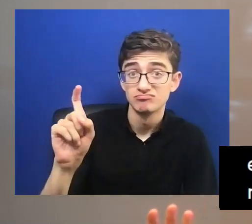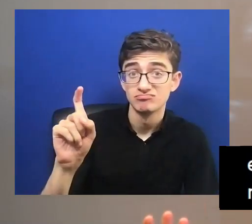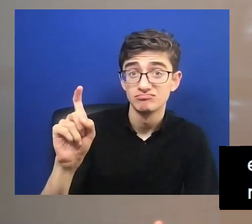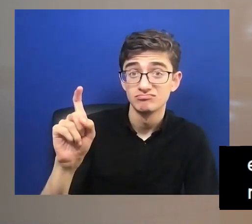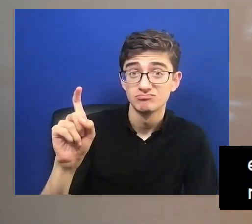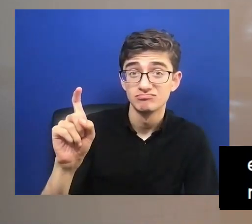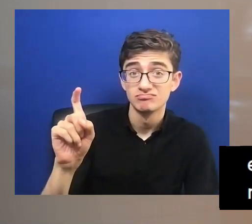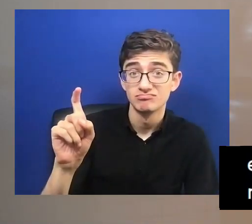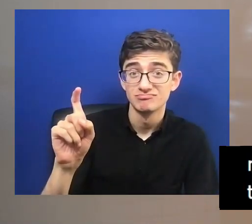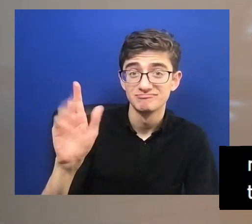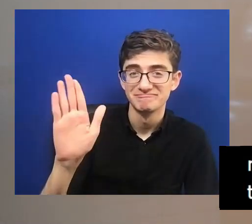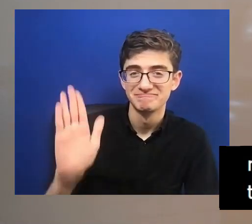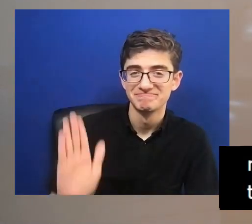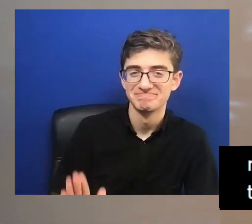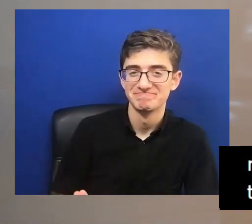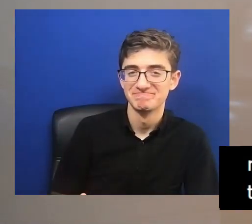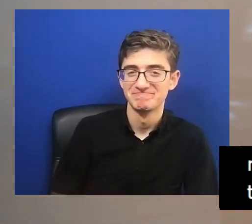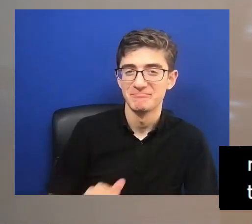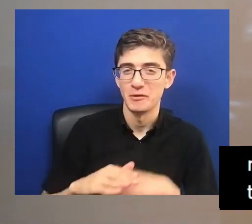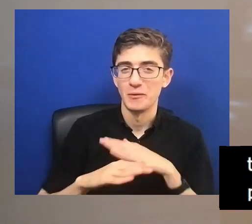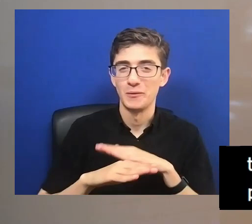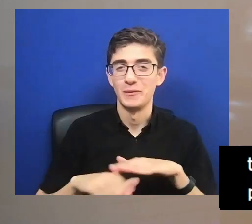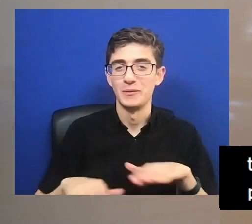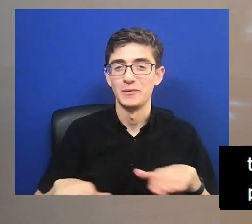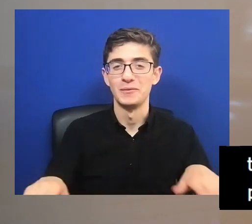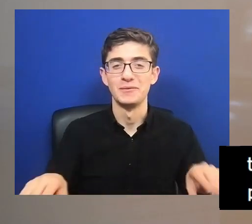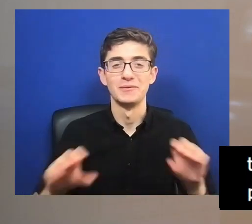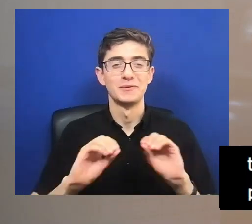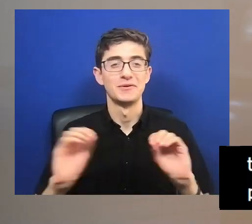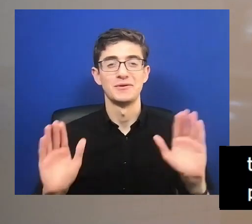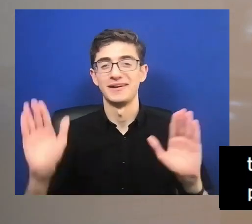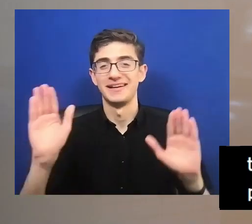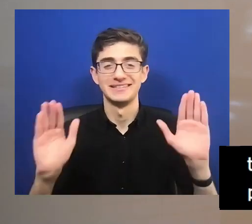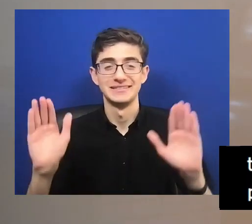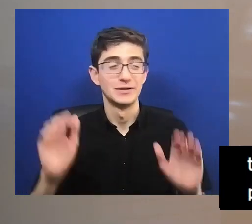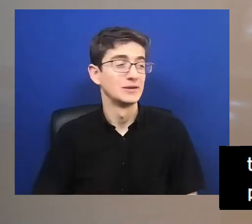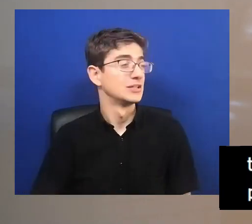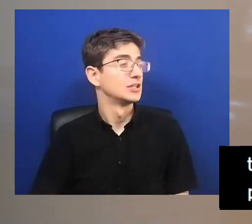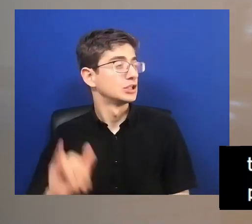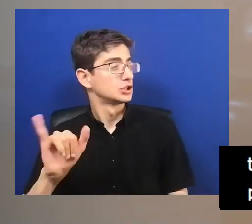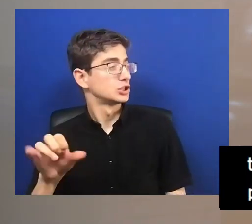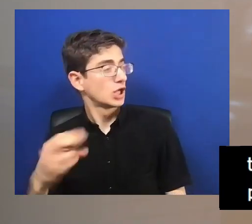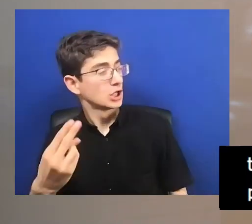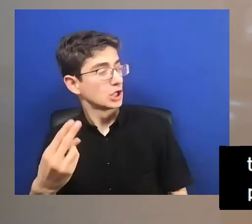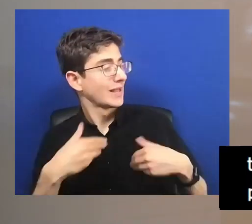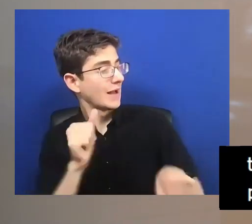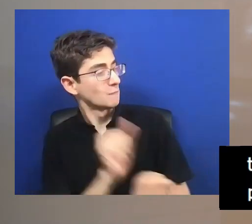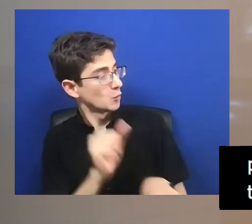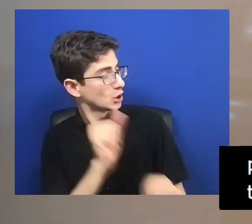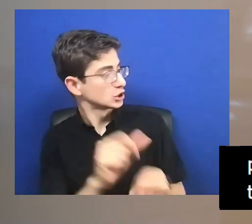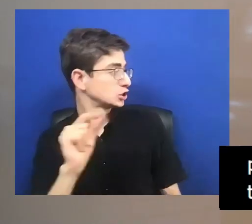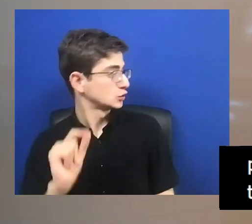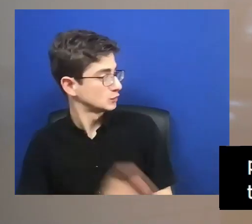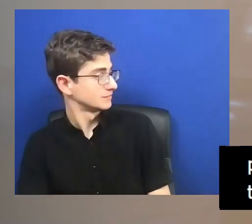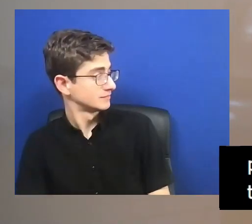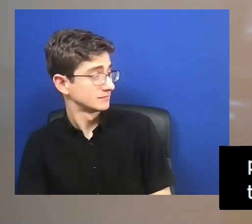lot of work to do. We got a lot of work to do, Josh. Wow. Okay. 10